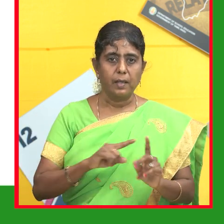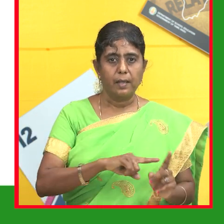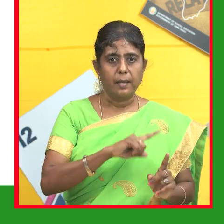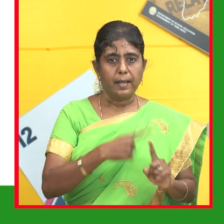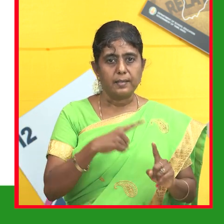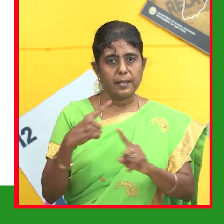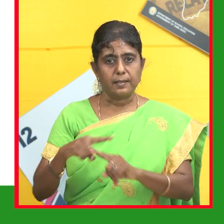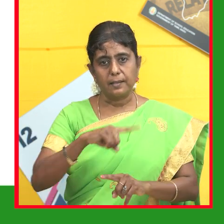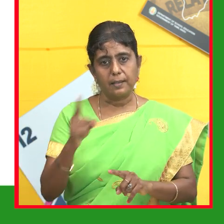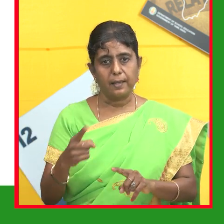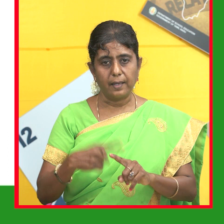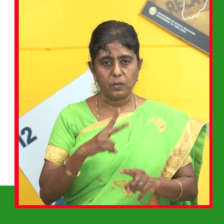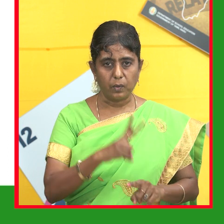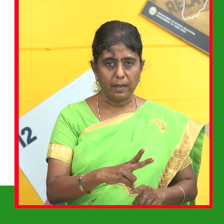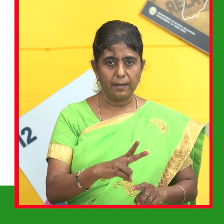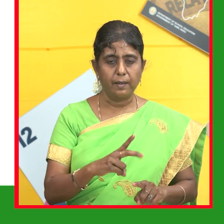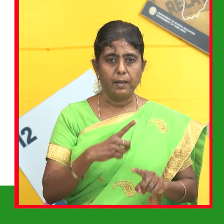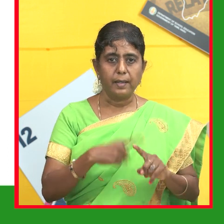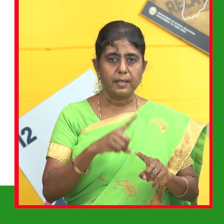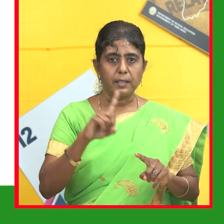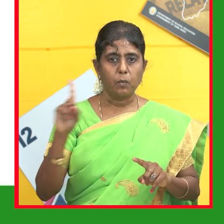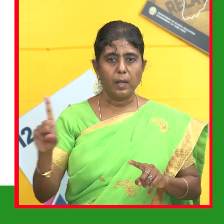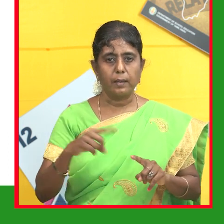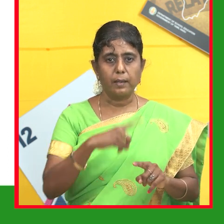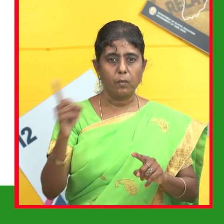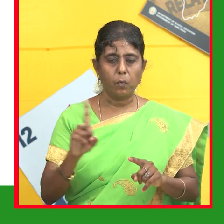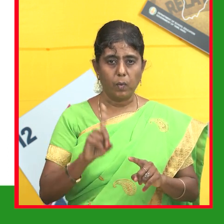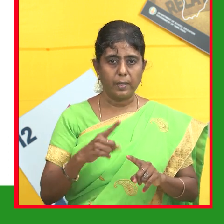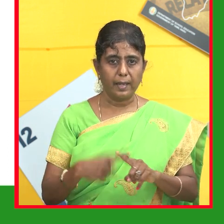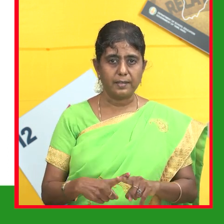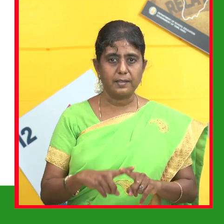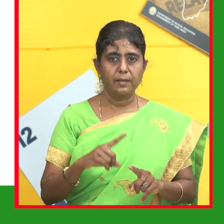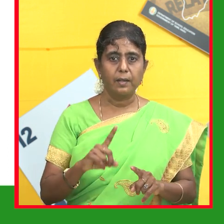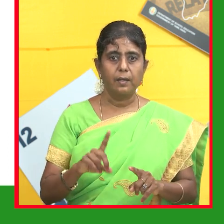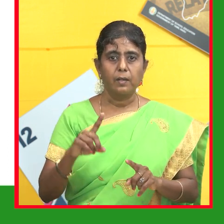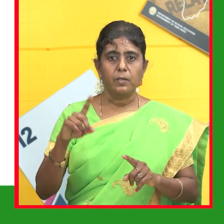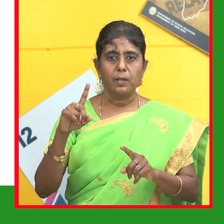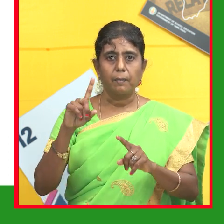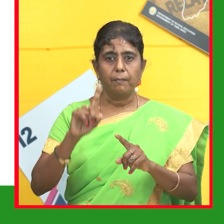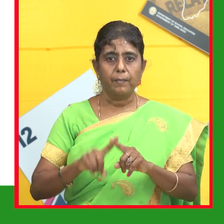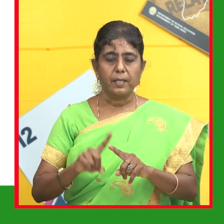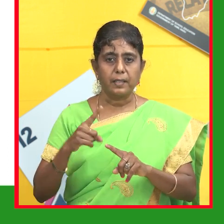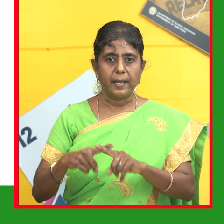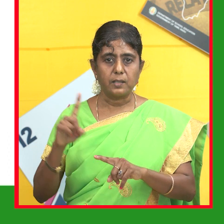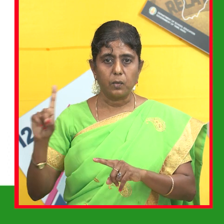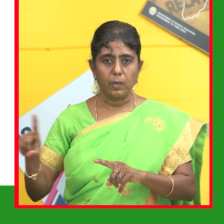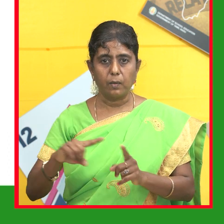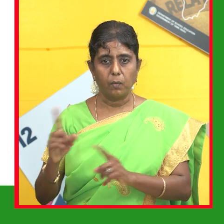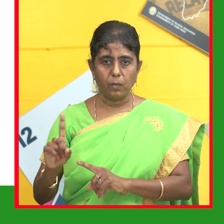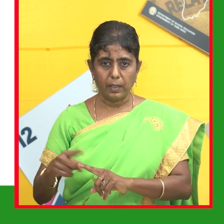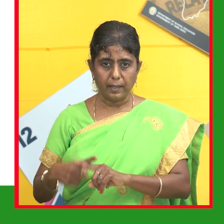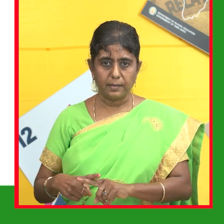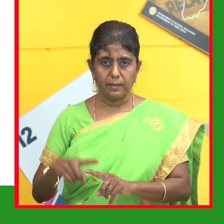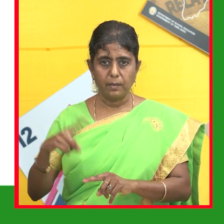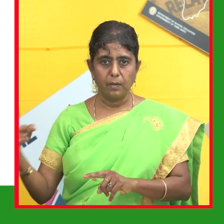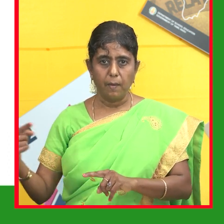into x is x squared plus x. X into 1 is x. And x into minus x is minus x squared divided by x